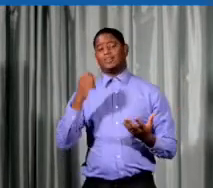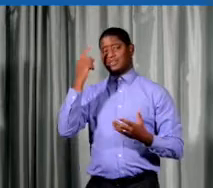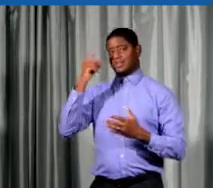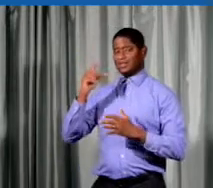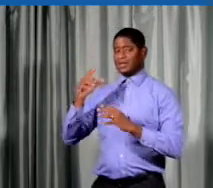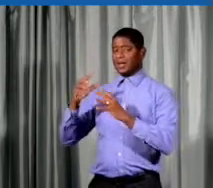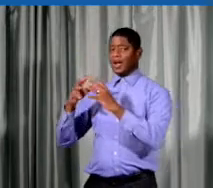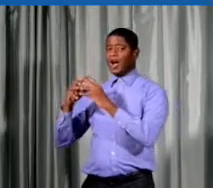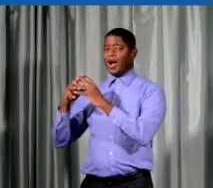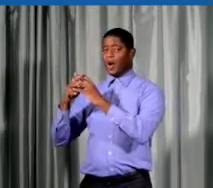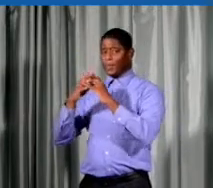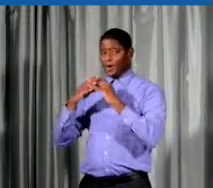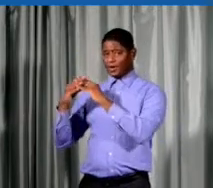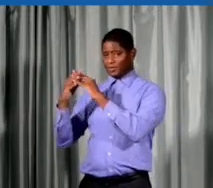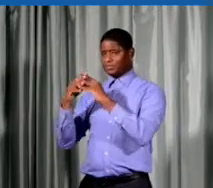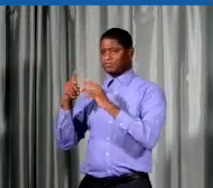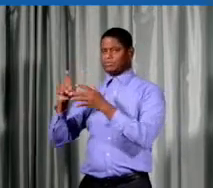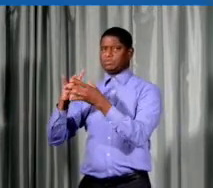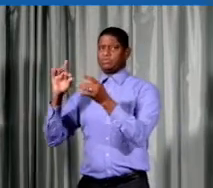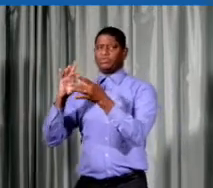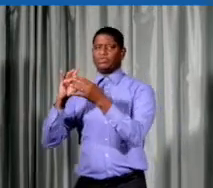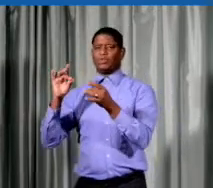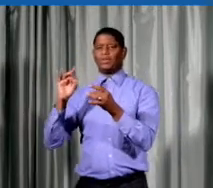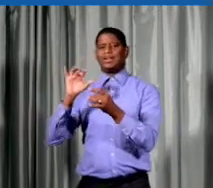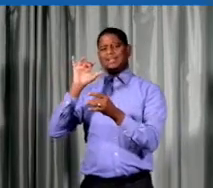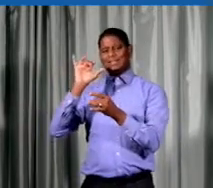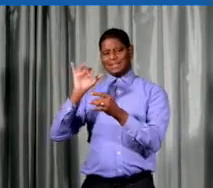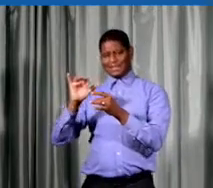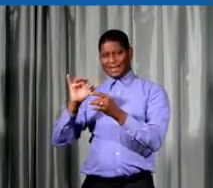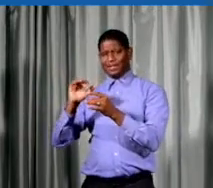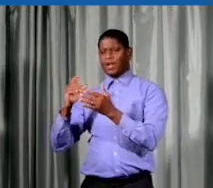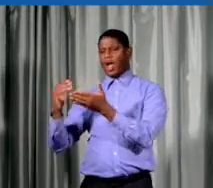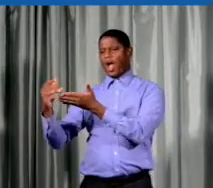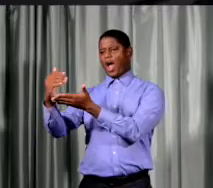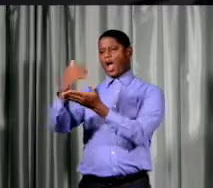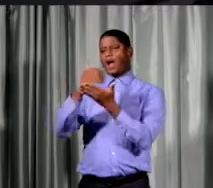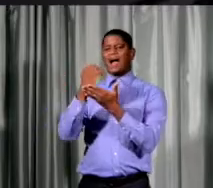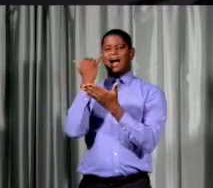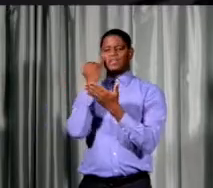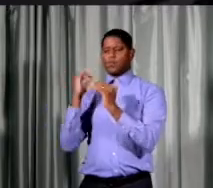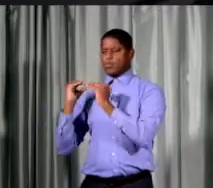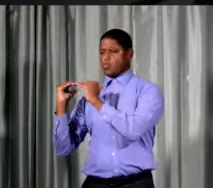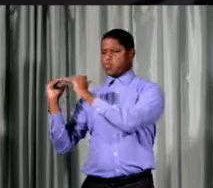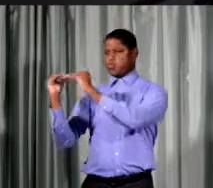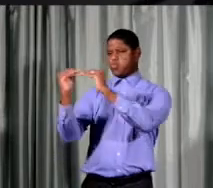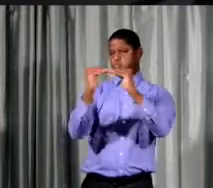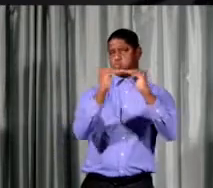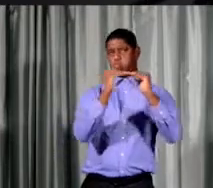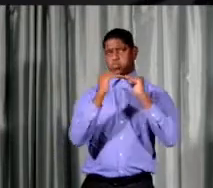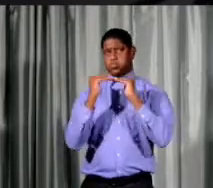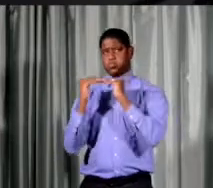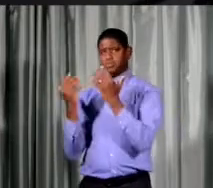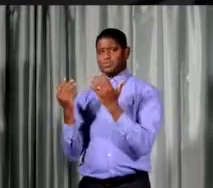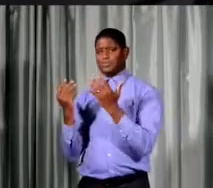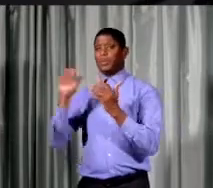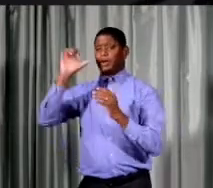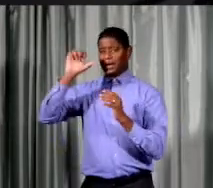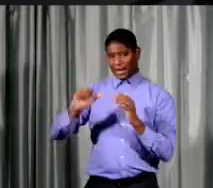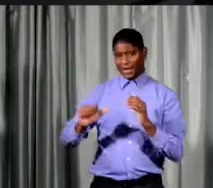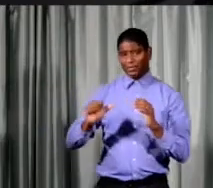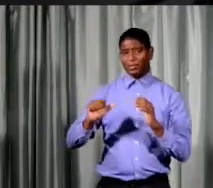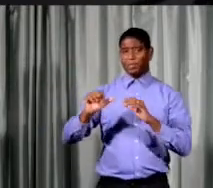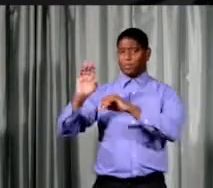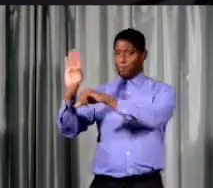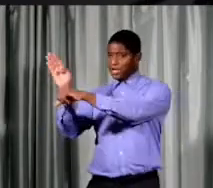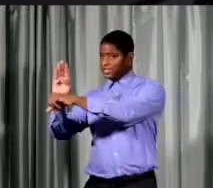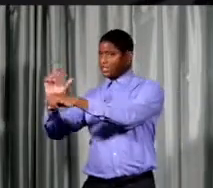common sizing the income statement, meaning I am making everybody common. I could compare big companies with